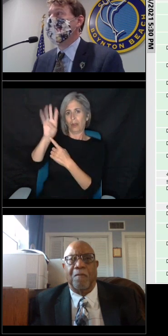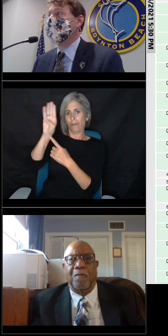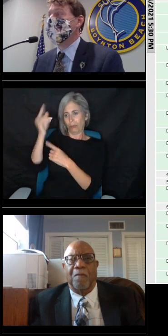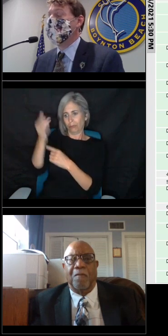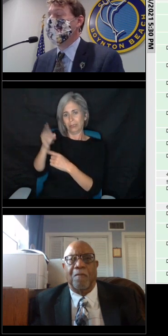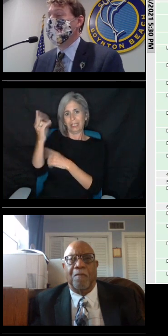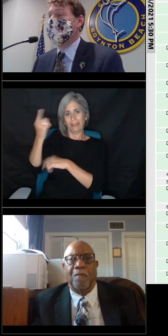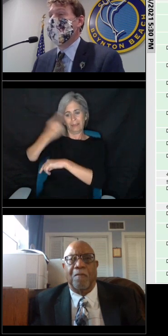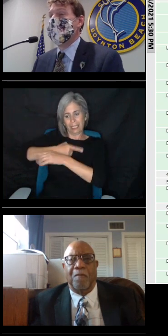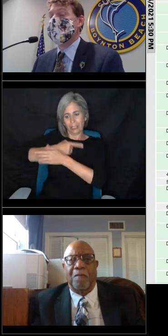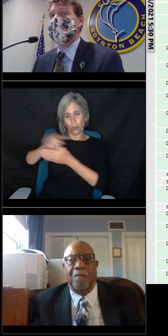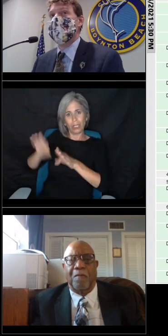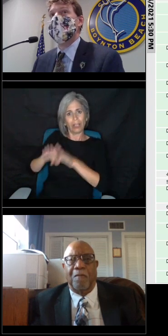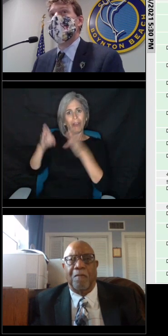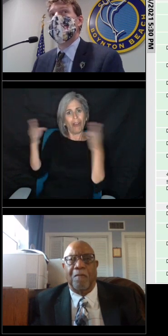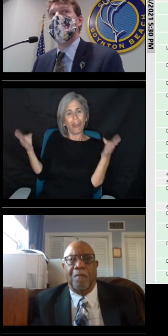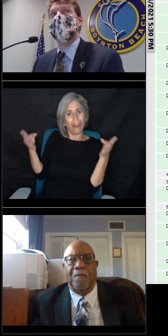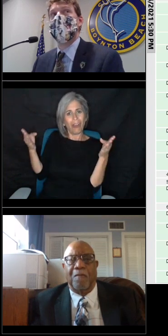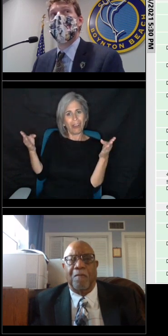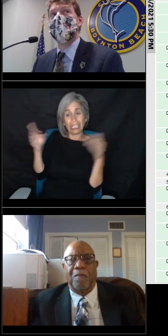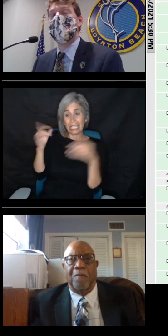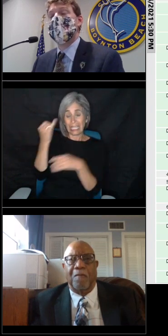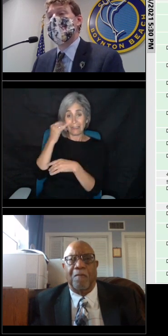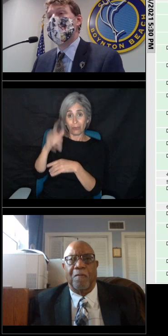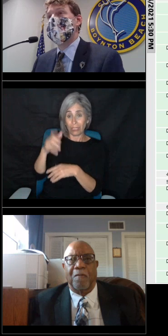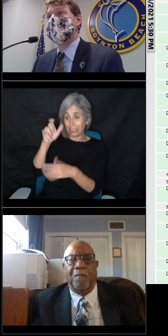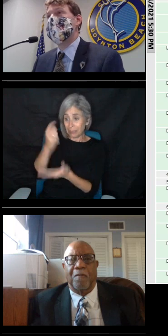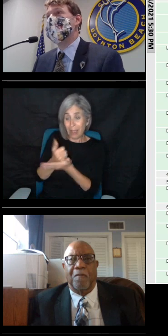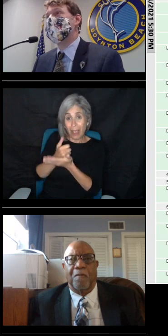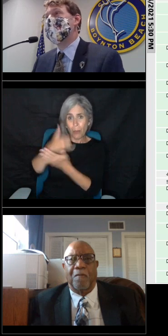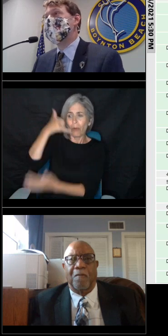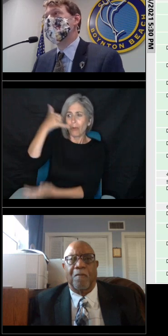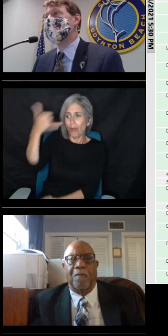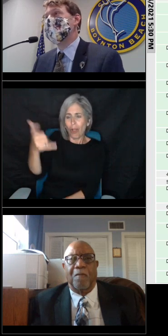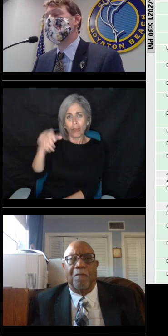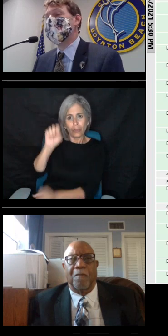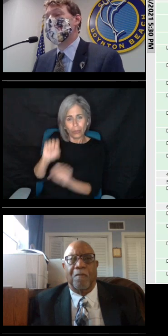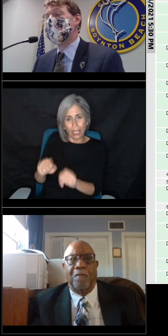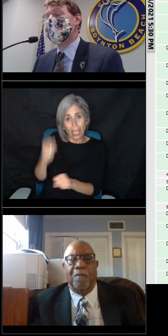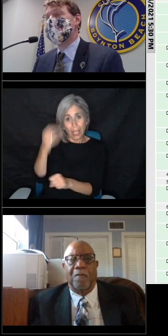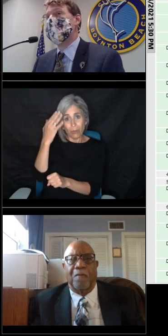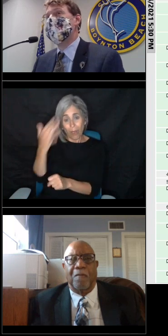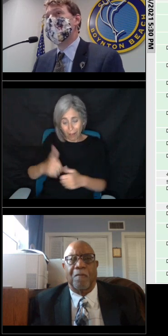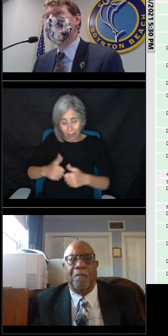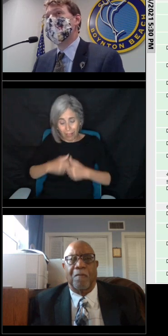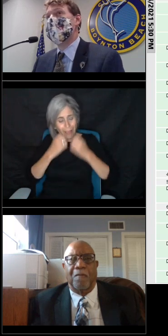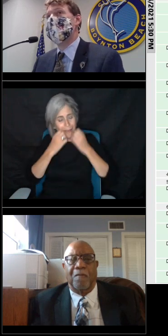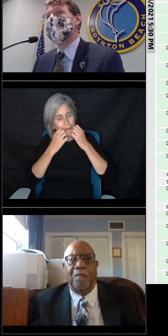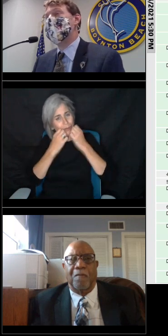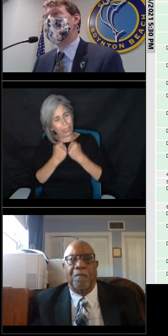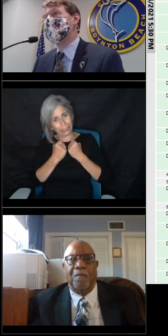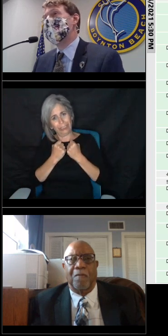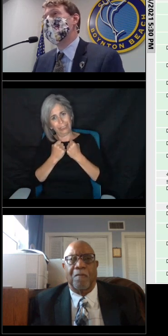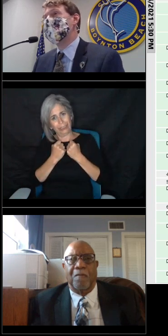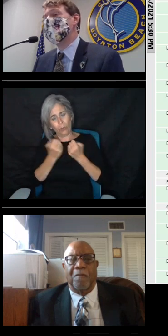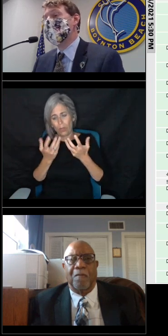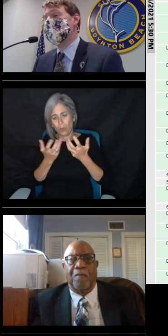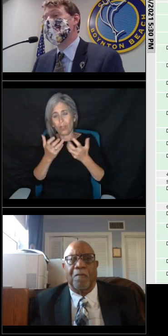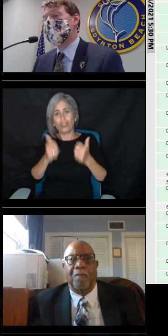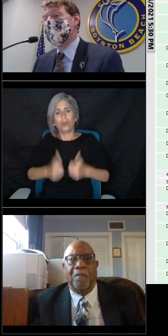day, 7 days a week. And at any time you can give them a call, because life is precious and we want everyone to live their